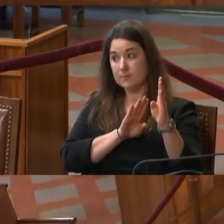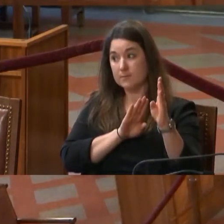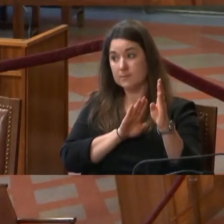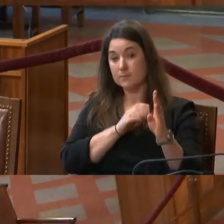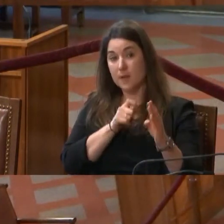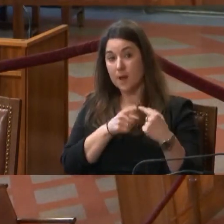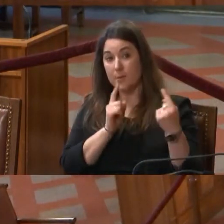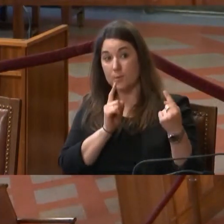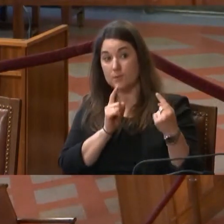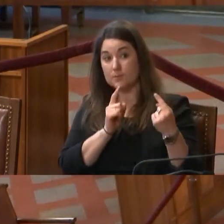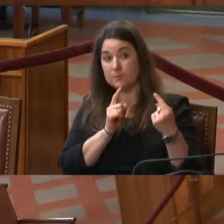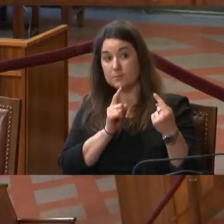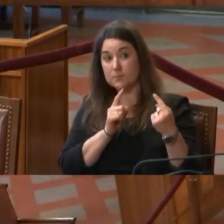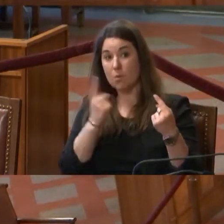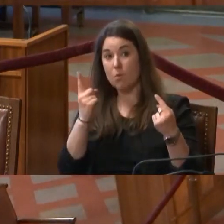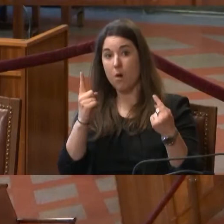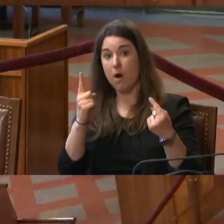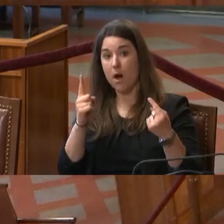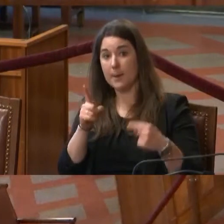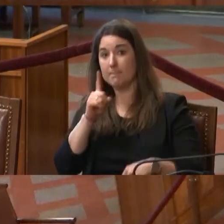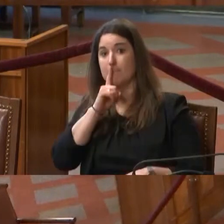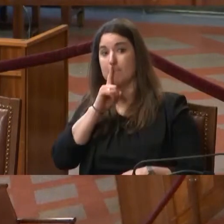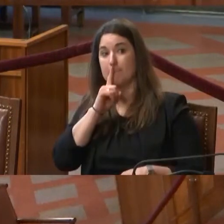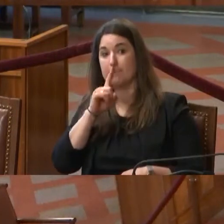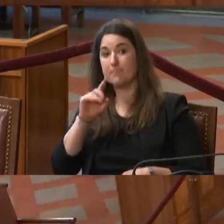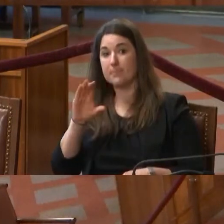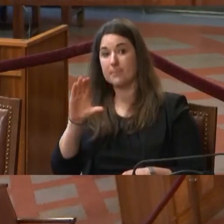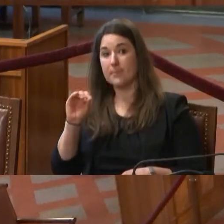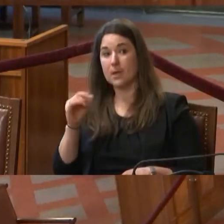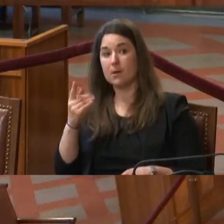Aye. Any opposed? One abstention. Councilman Coghill?